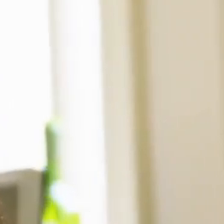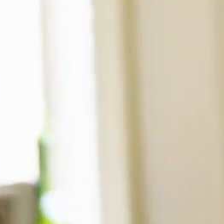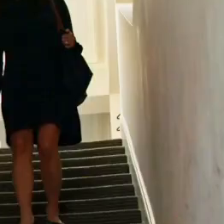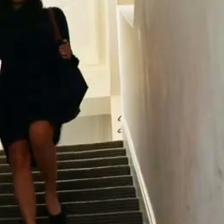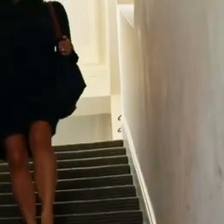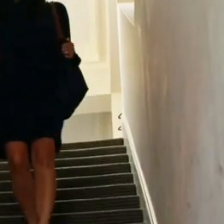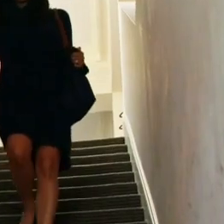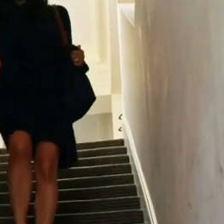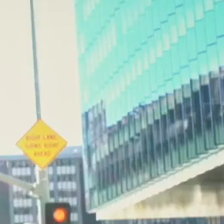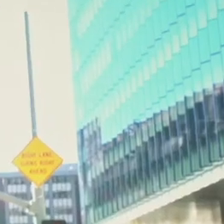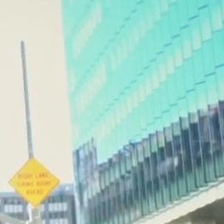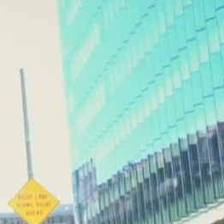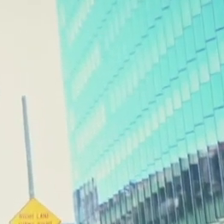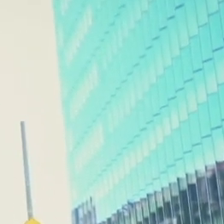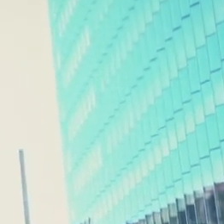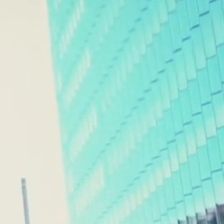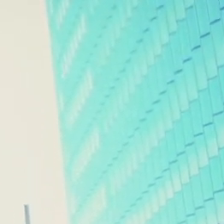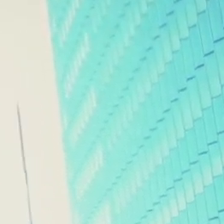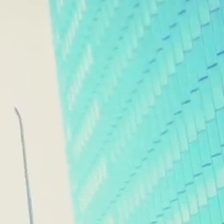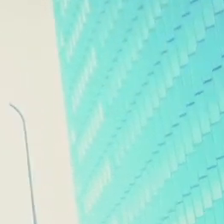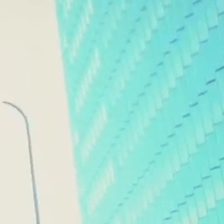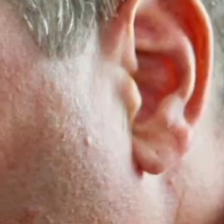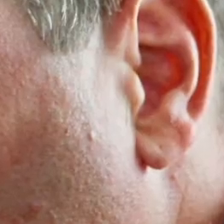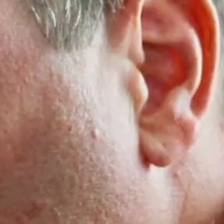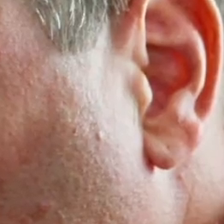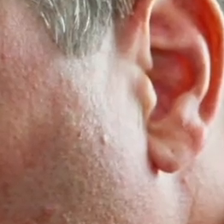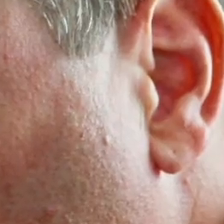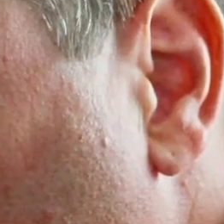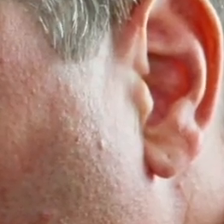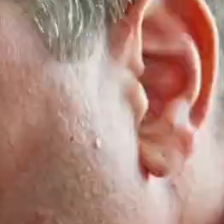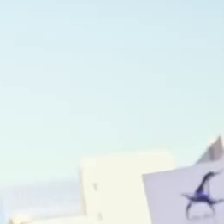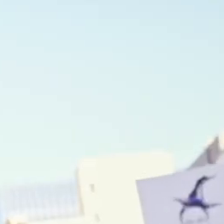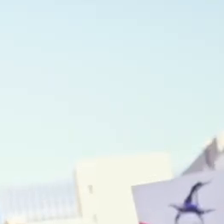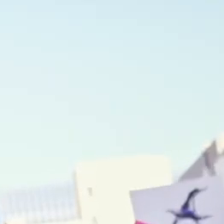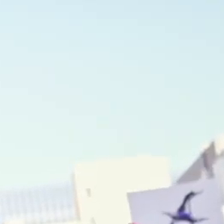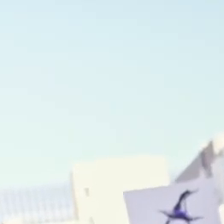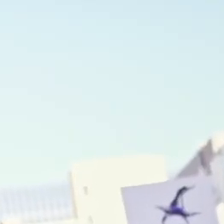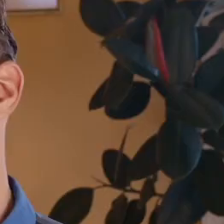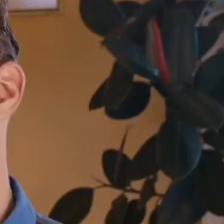image of him have been crushed. The perpetrators are largely male, 98%. So if we